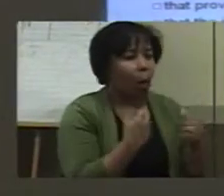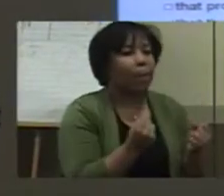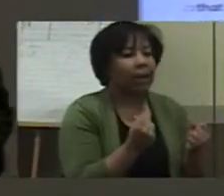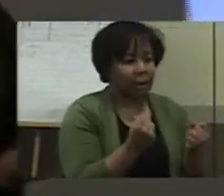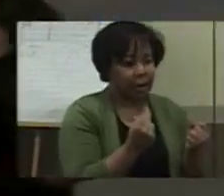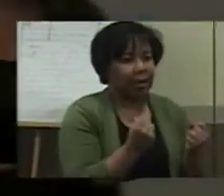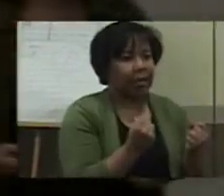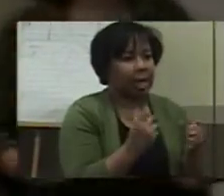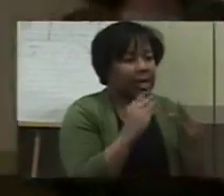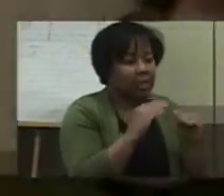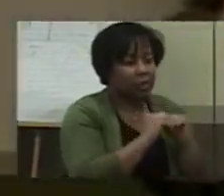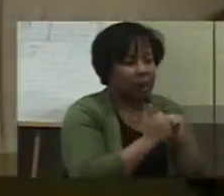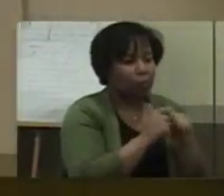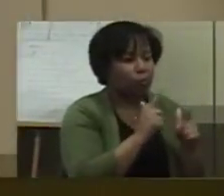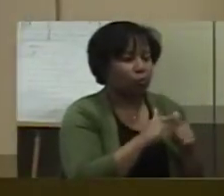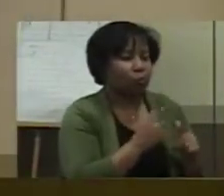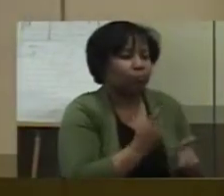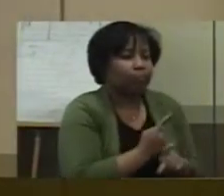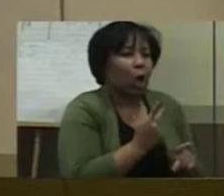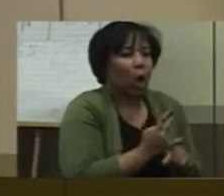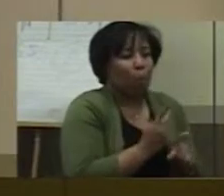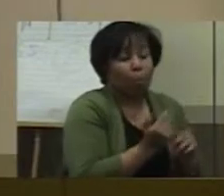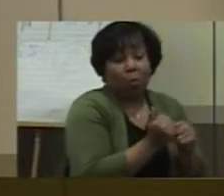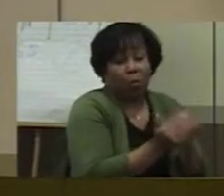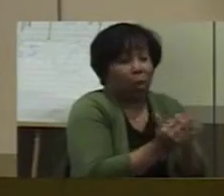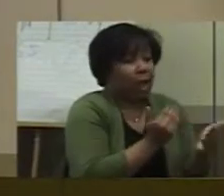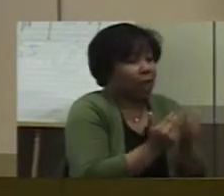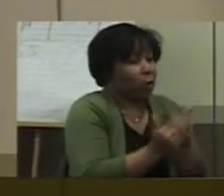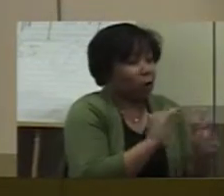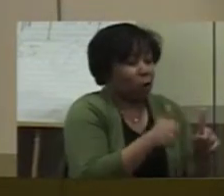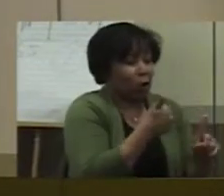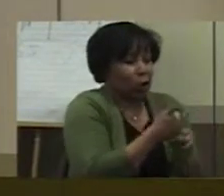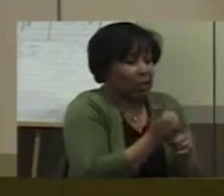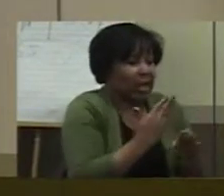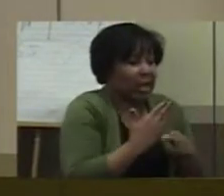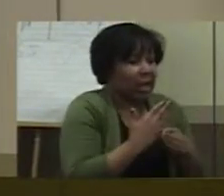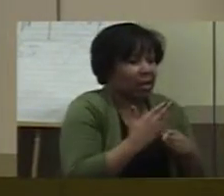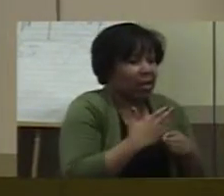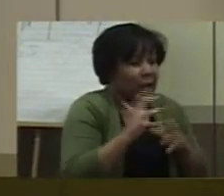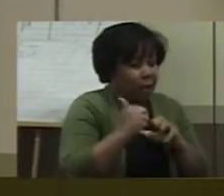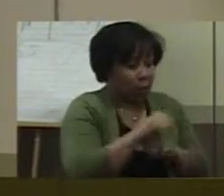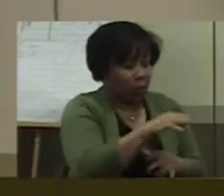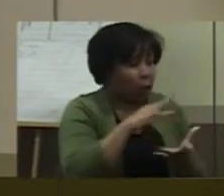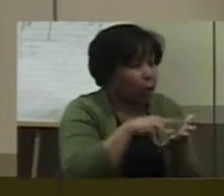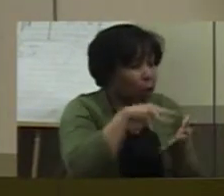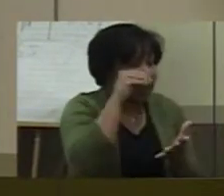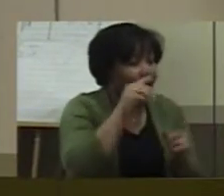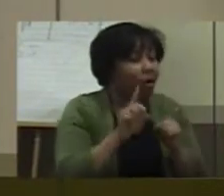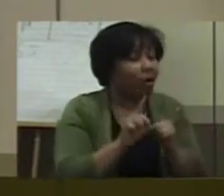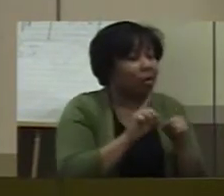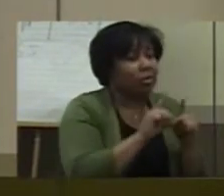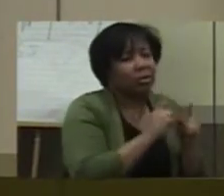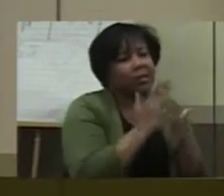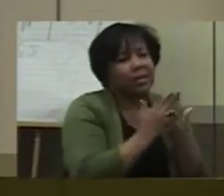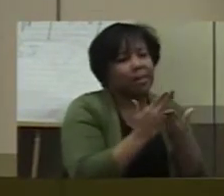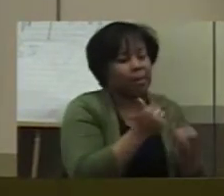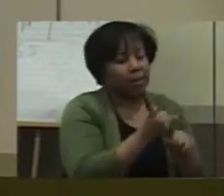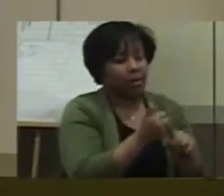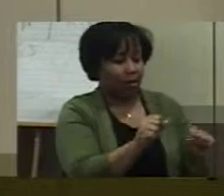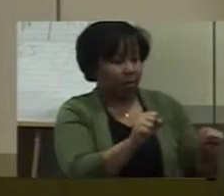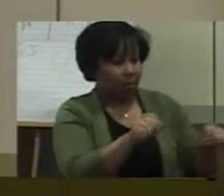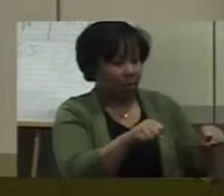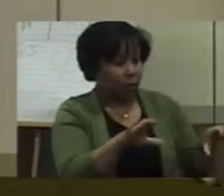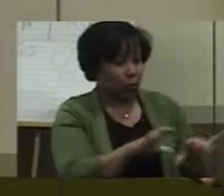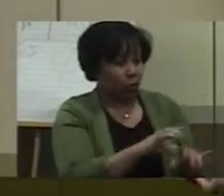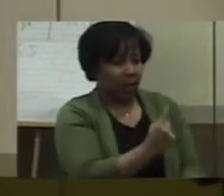You're teaching the student a way to cope with whatever it is that's interfering with their learning, and also something that they're